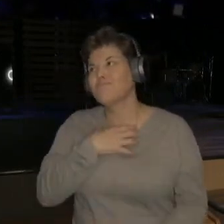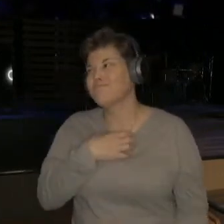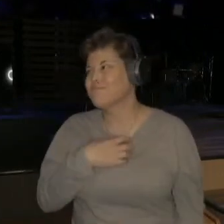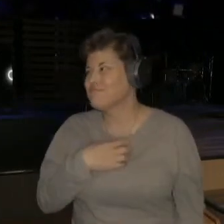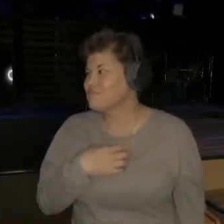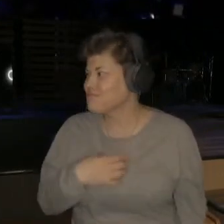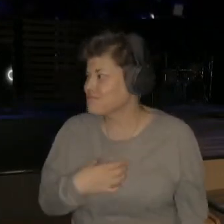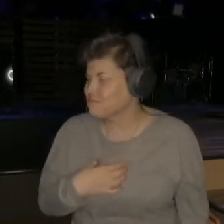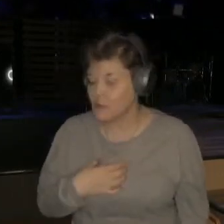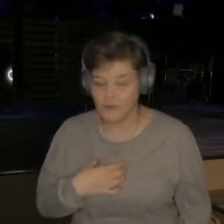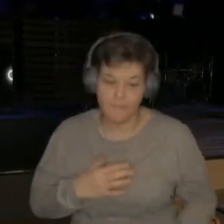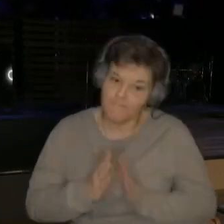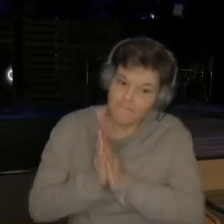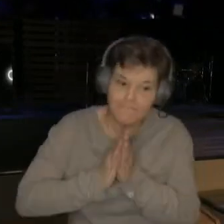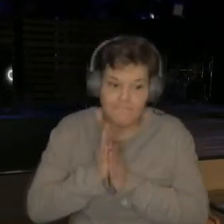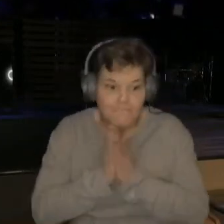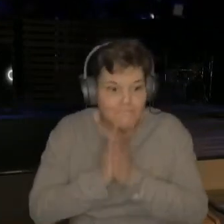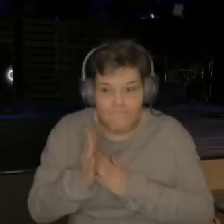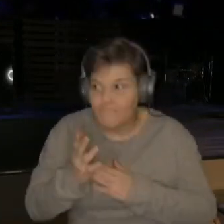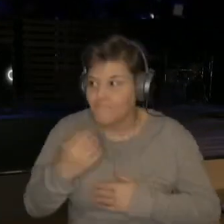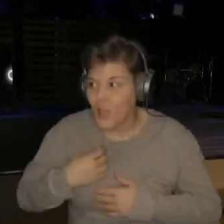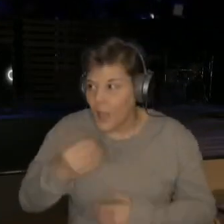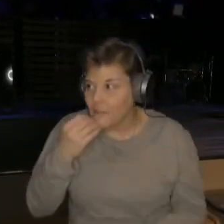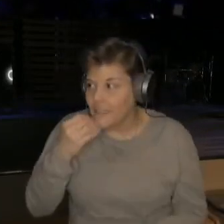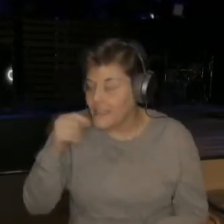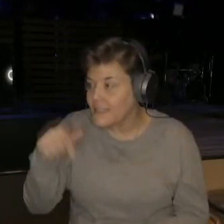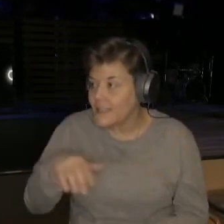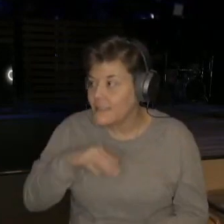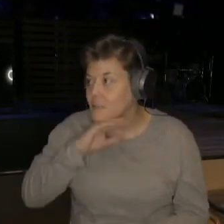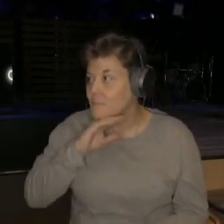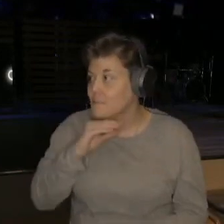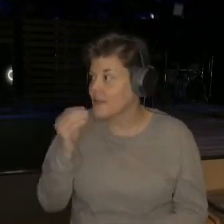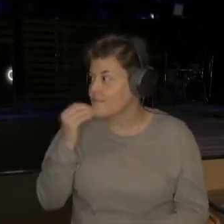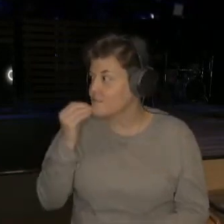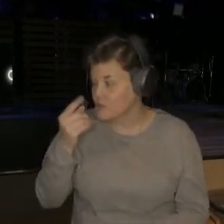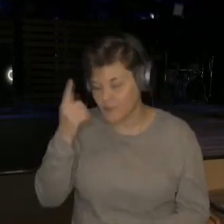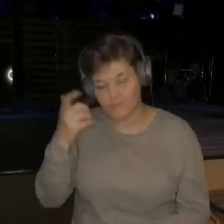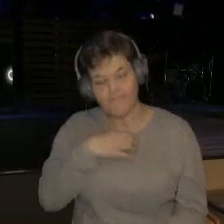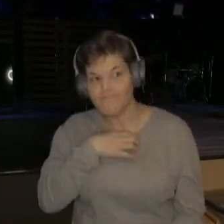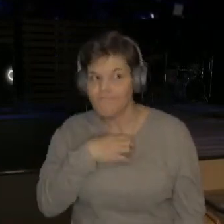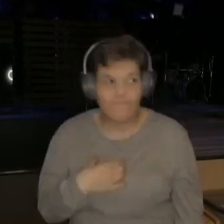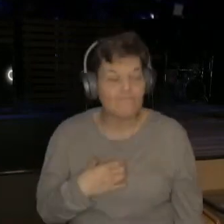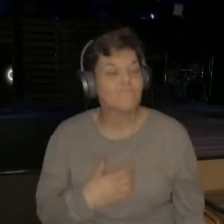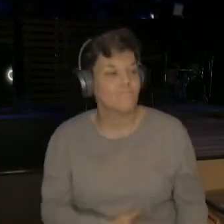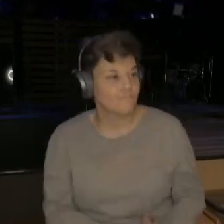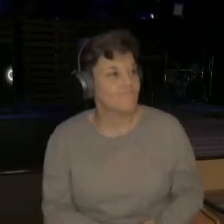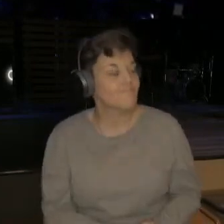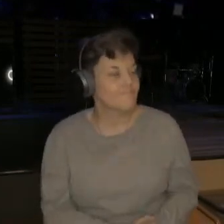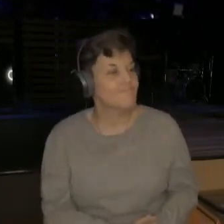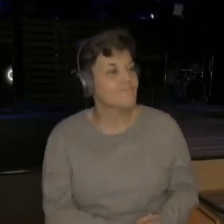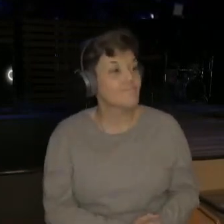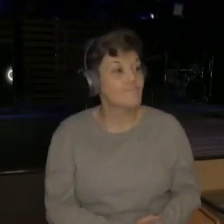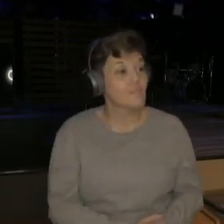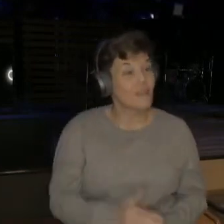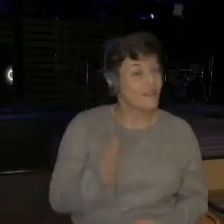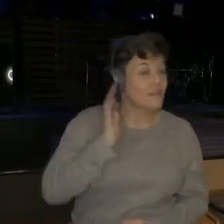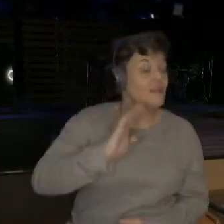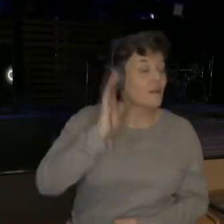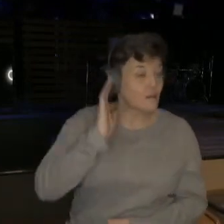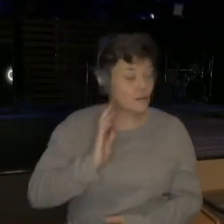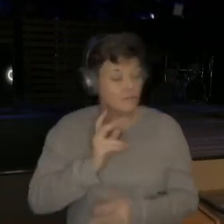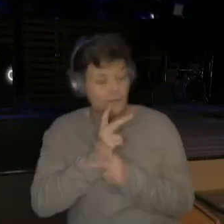given to the pigs because no one would give him a thing. Tending pigs in that time